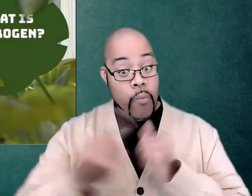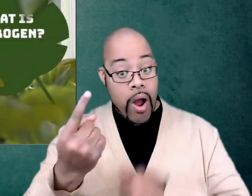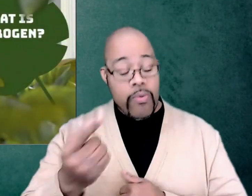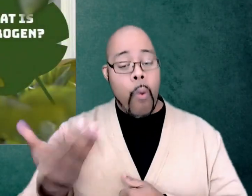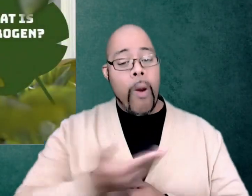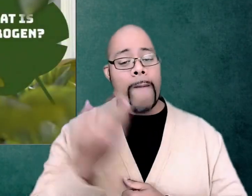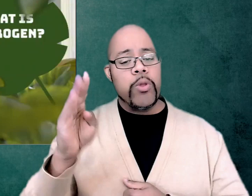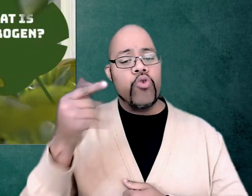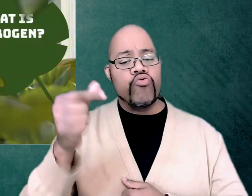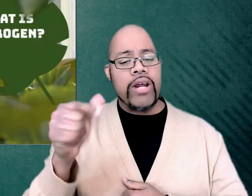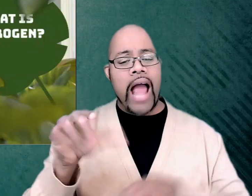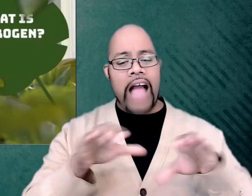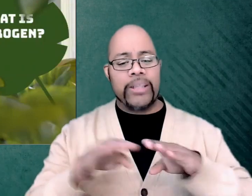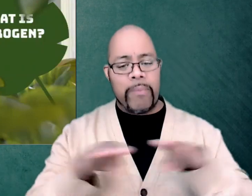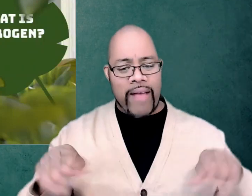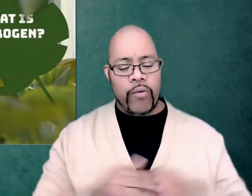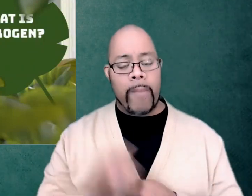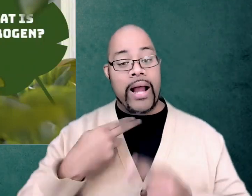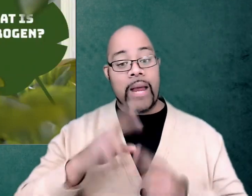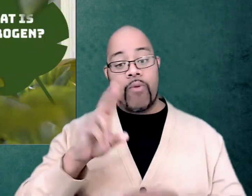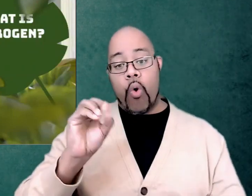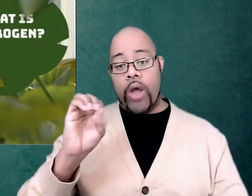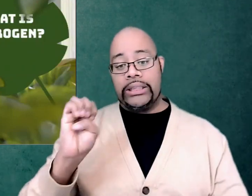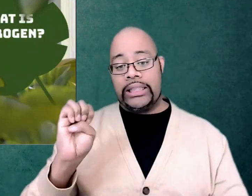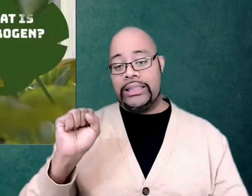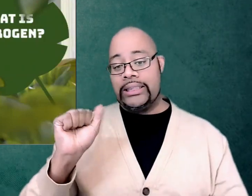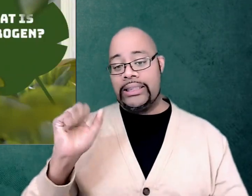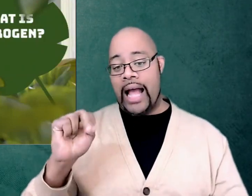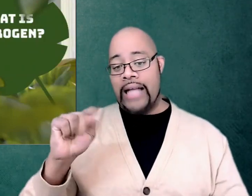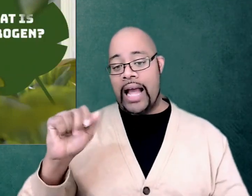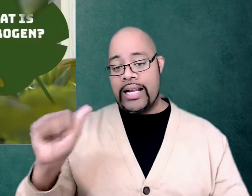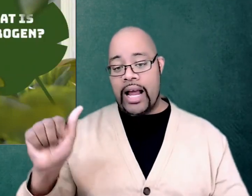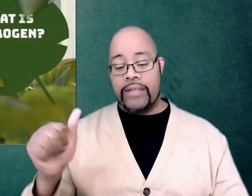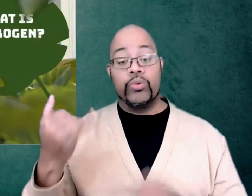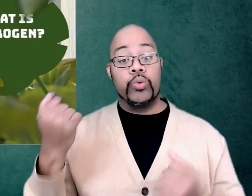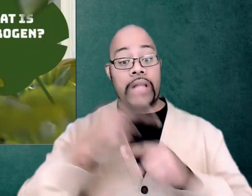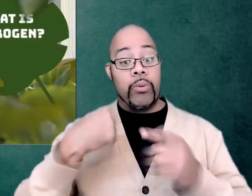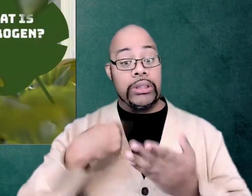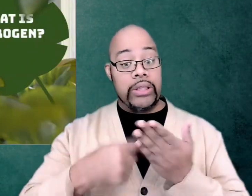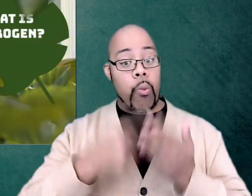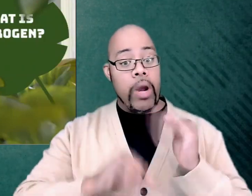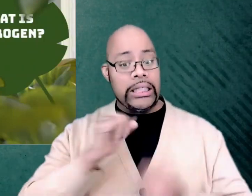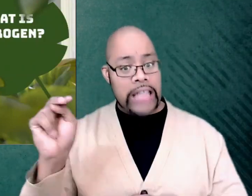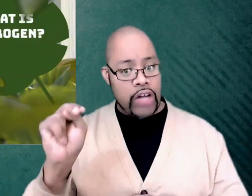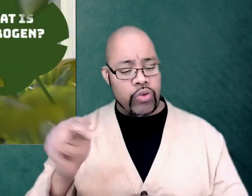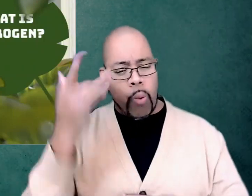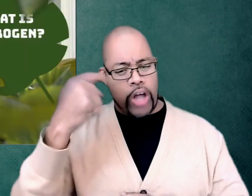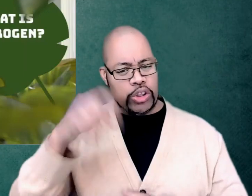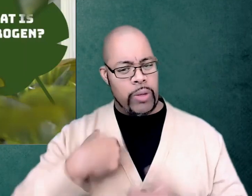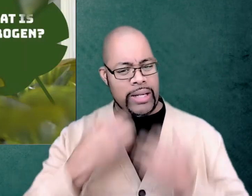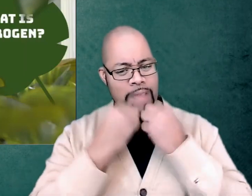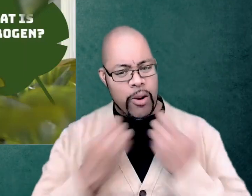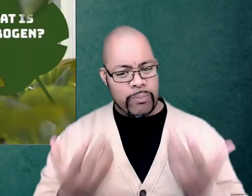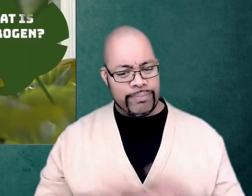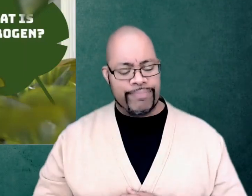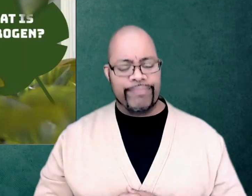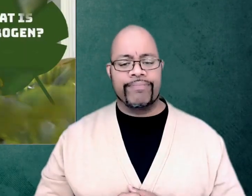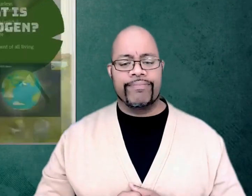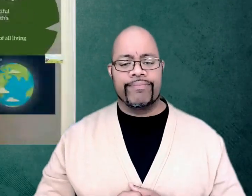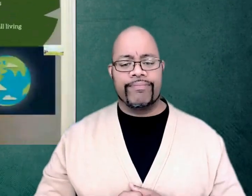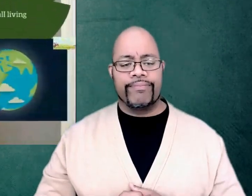Hello, everyone. Welcome to the Blue Green Action Platform. My name is Rose Santana, and today we will be asking the question, what is nitrogen and why do we